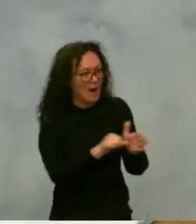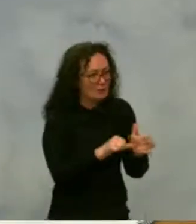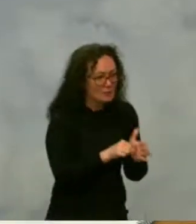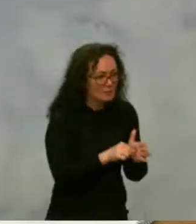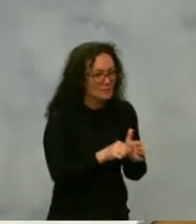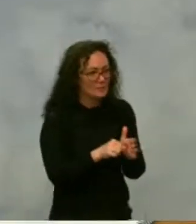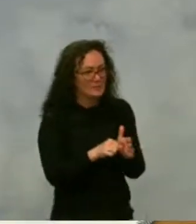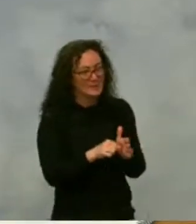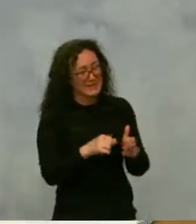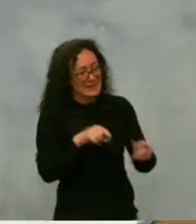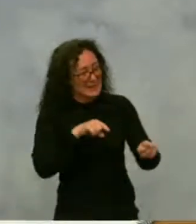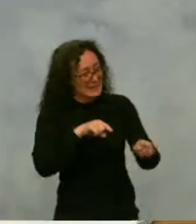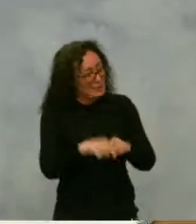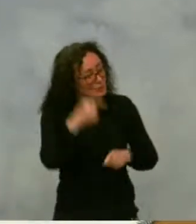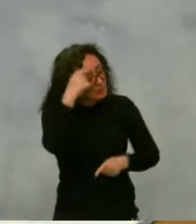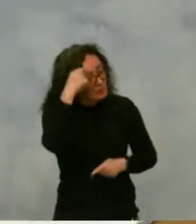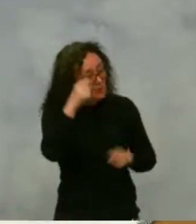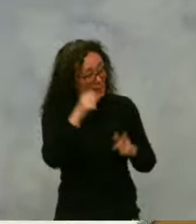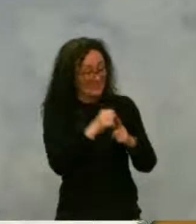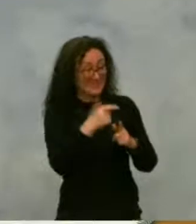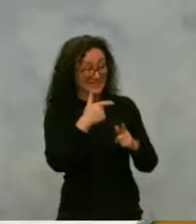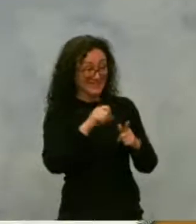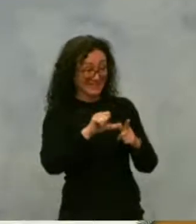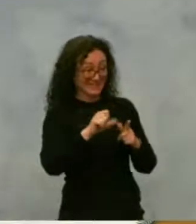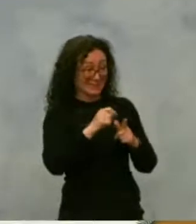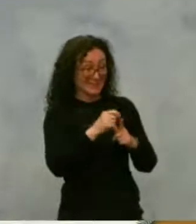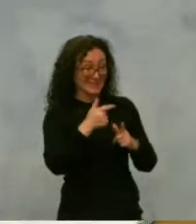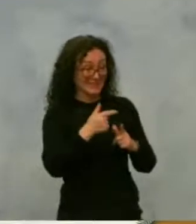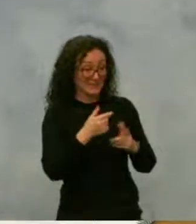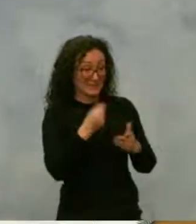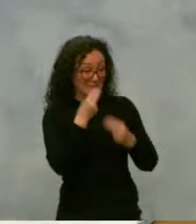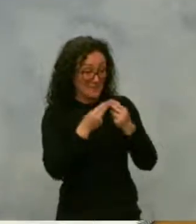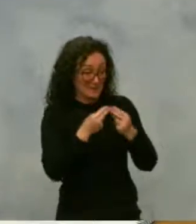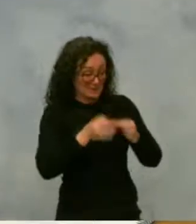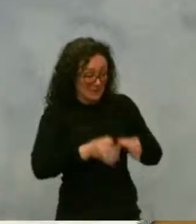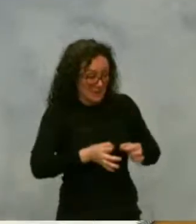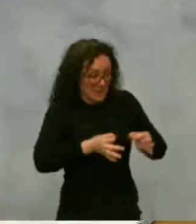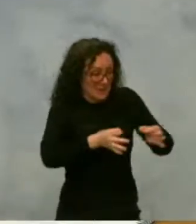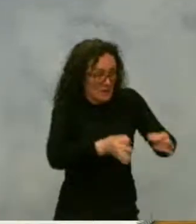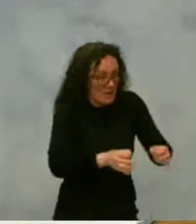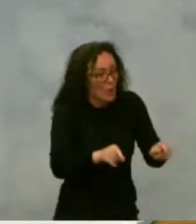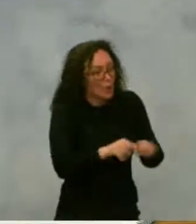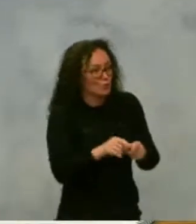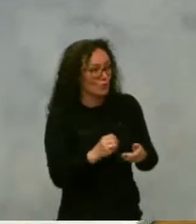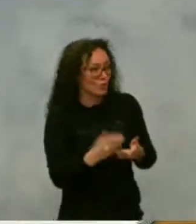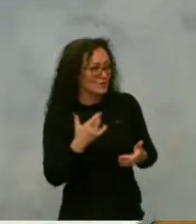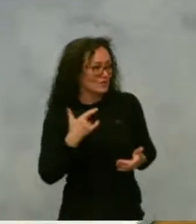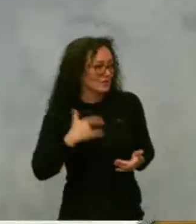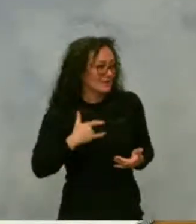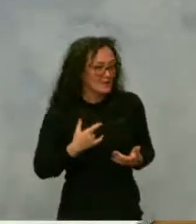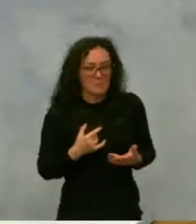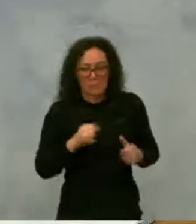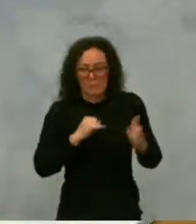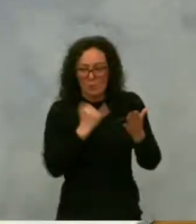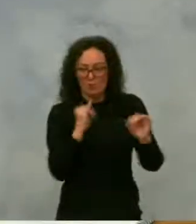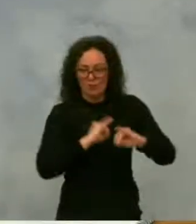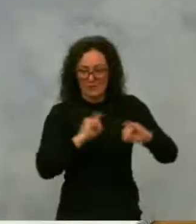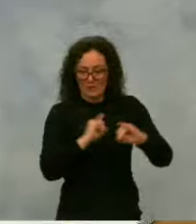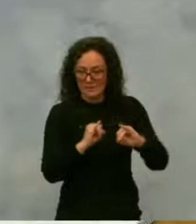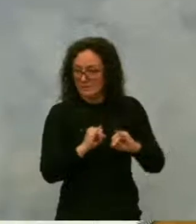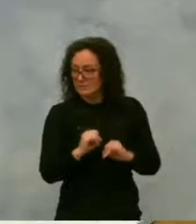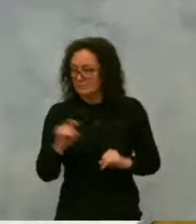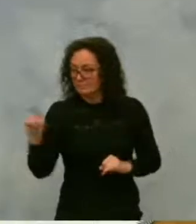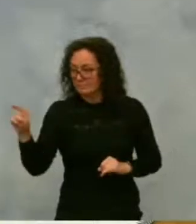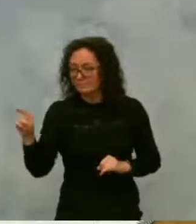P6 and 7 meals and the cost of living crisis? Thank you for your question, Councillor. I confirm that there's no free school meal